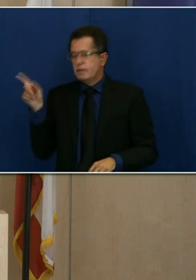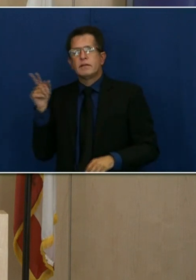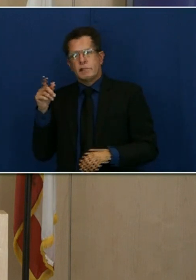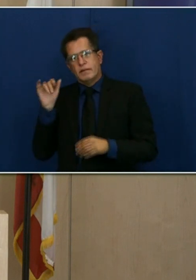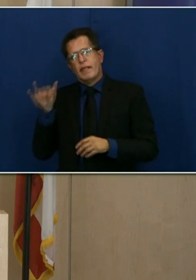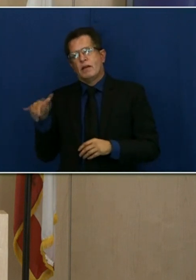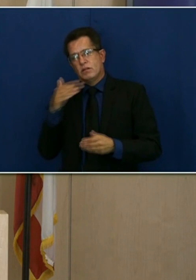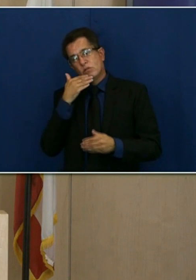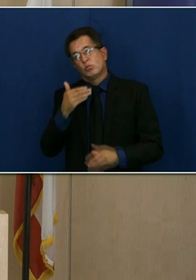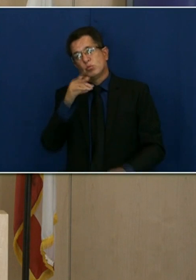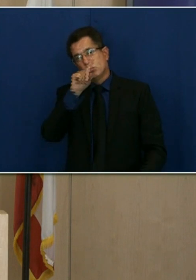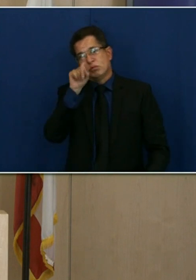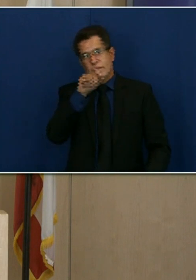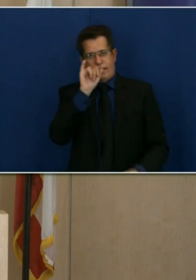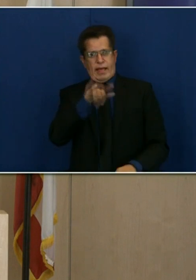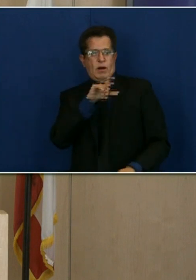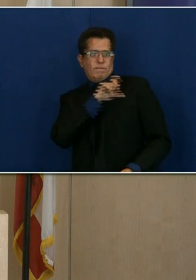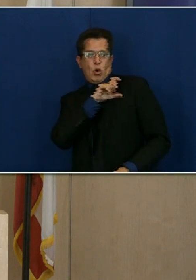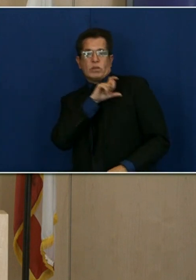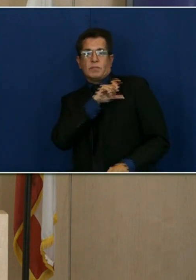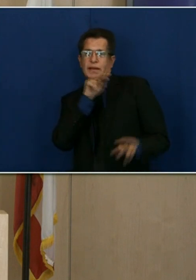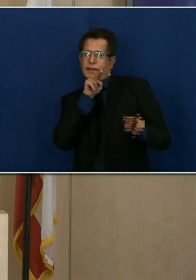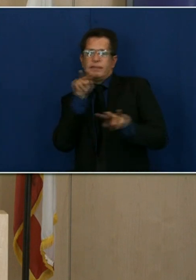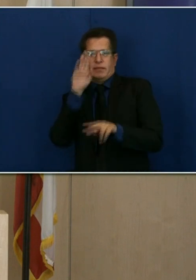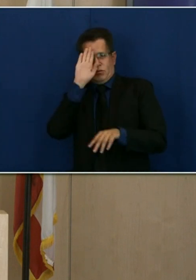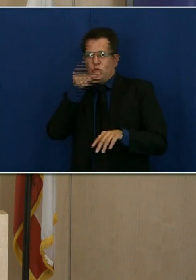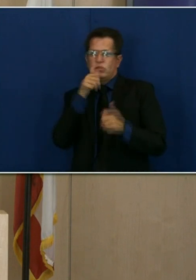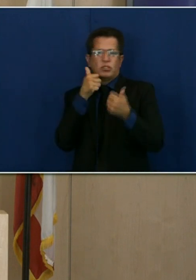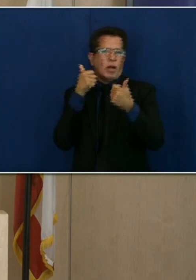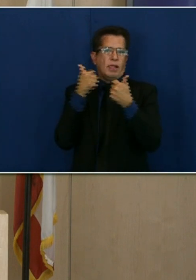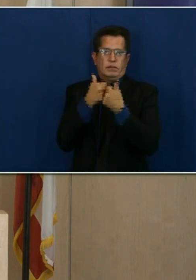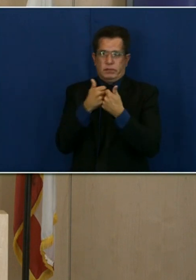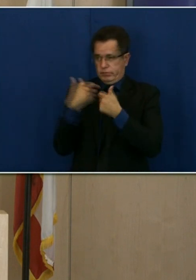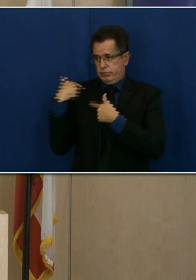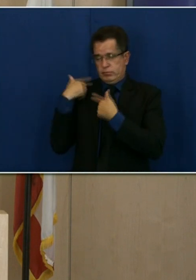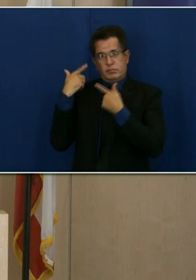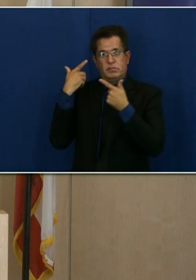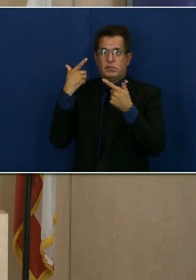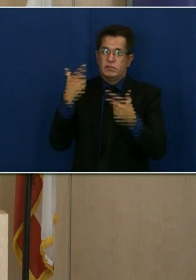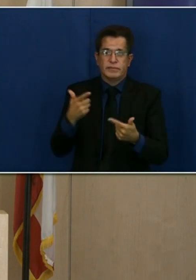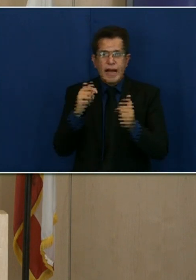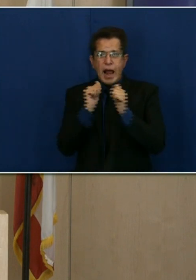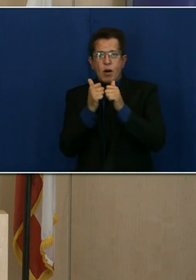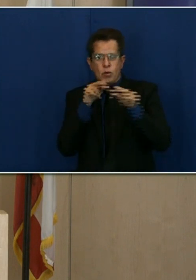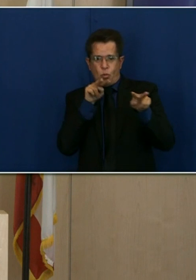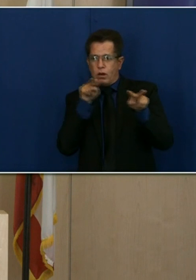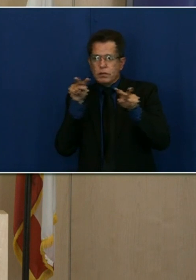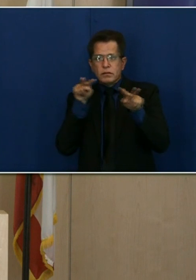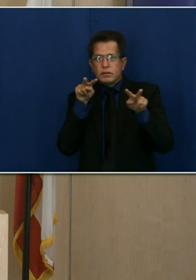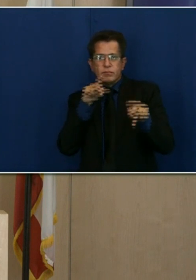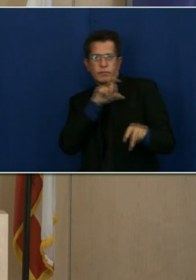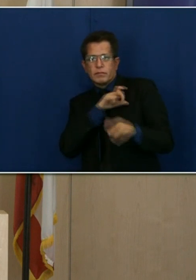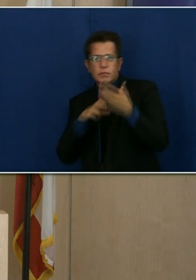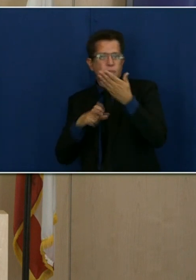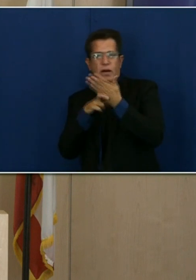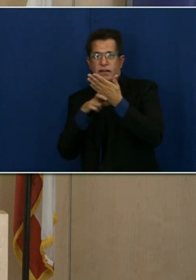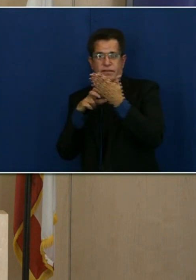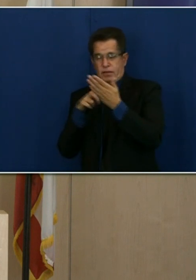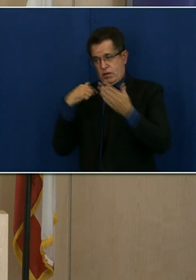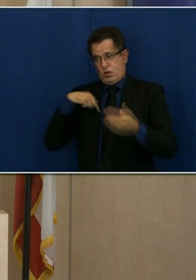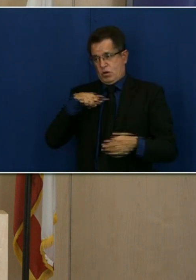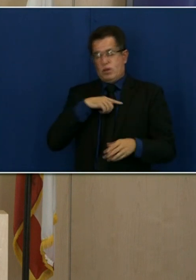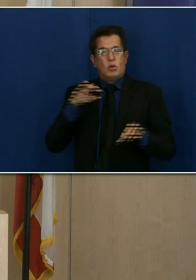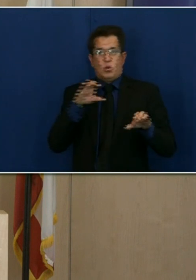issue of enforcement's been an ongoing challenge all the way back to the very beginning of this, and we're certainly